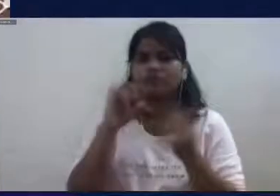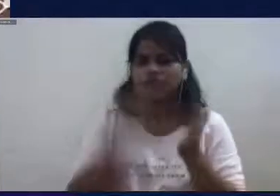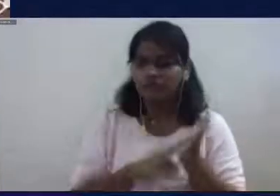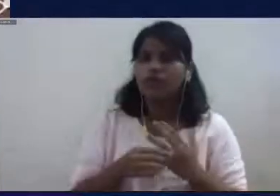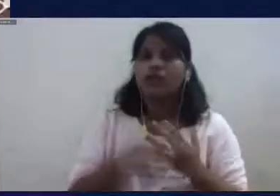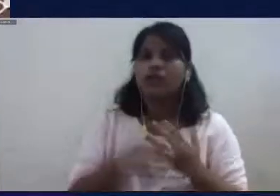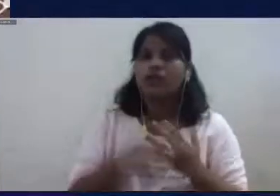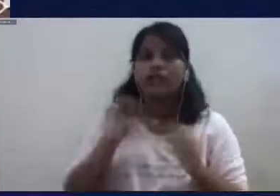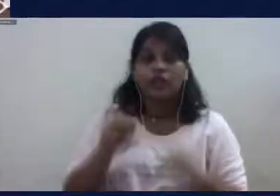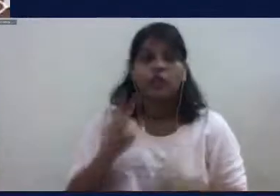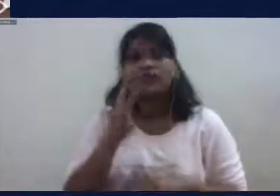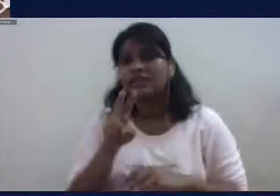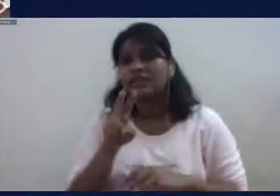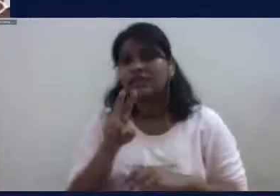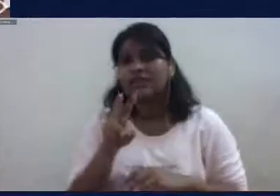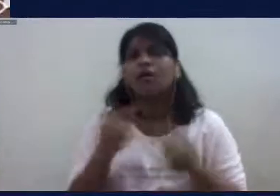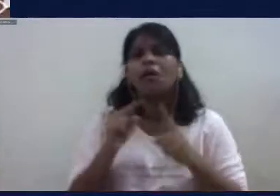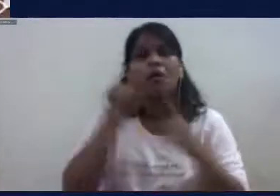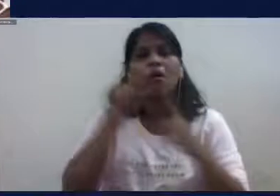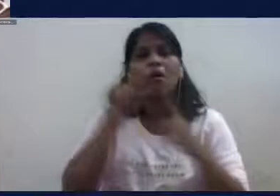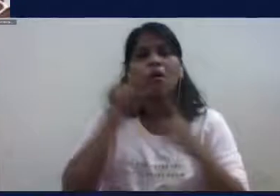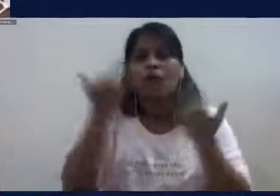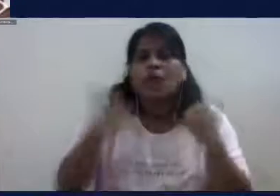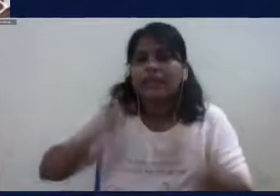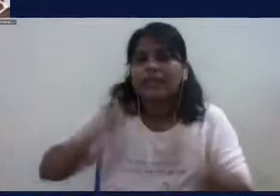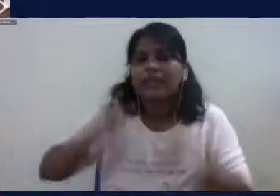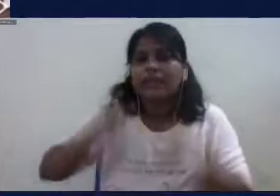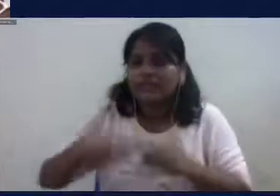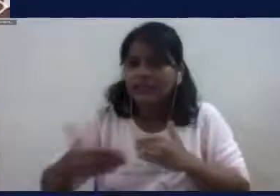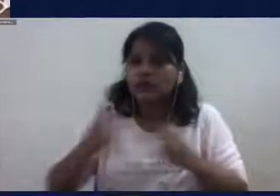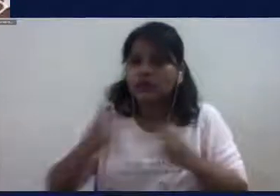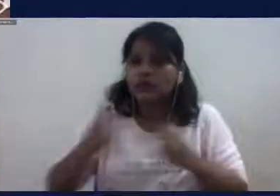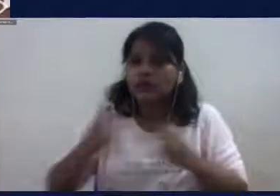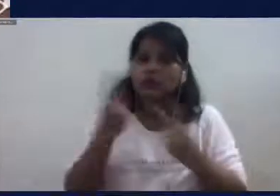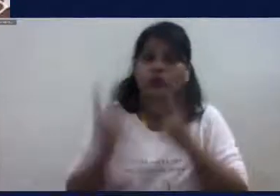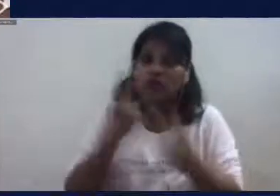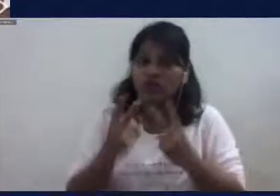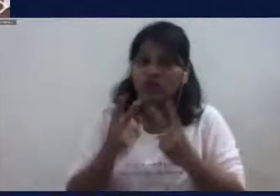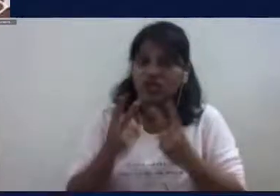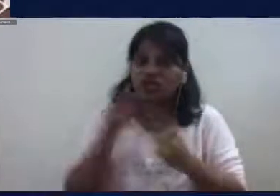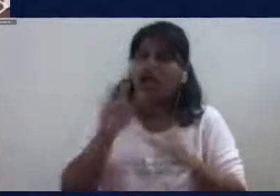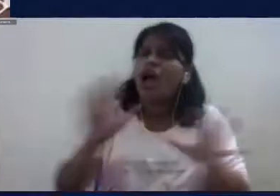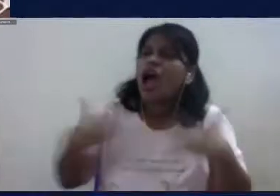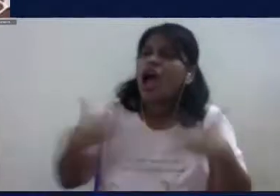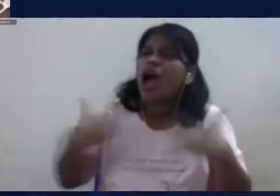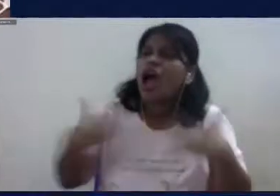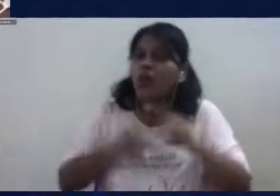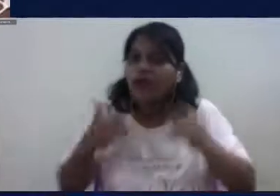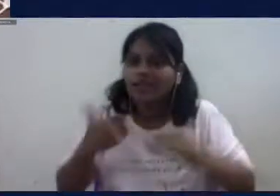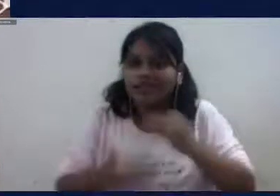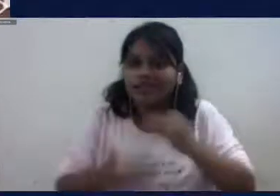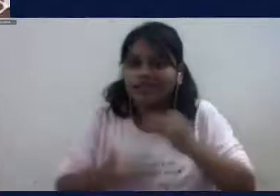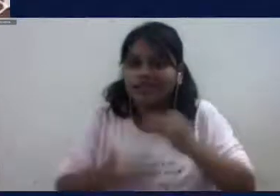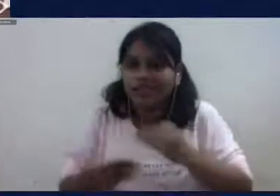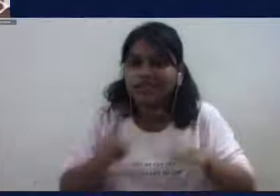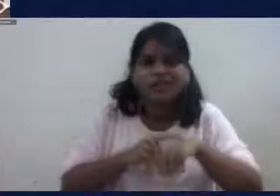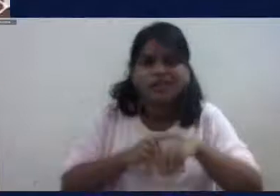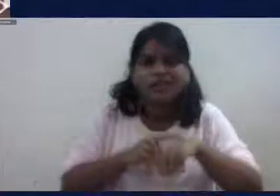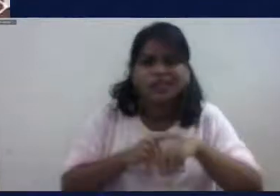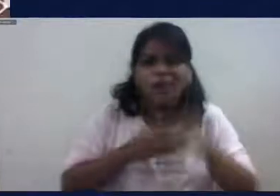you can see. A purpose is why you exist. Vision is about how you exist in a certain time